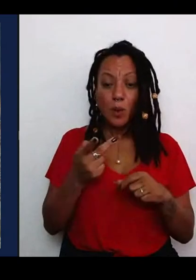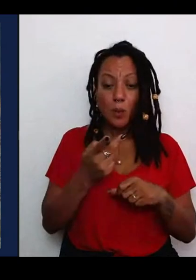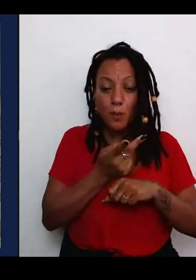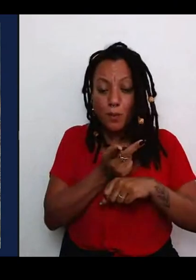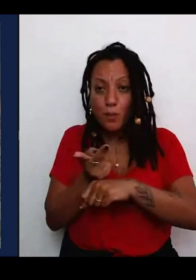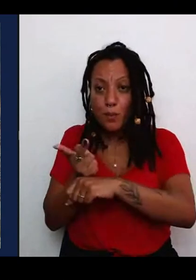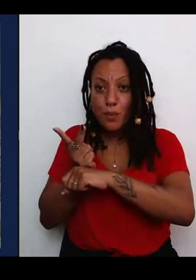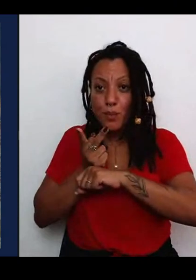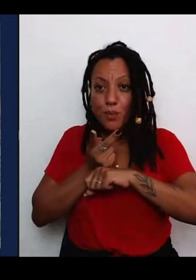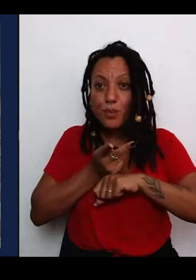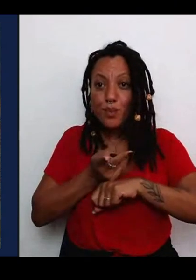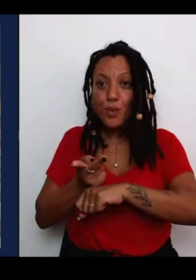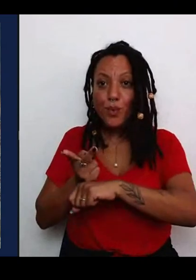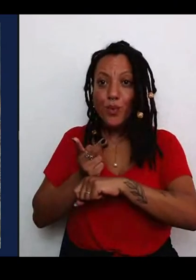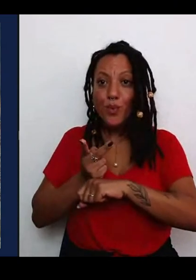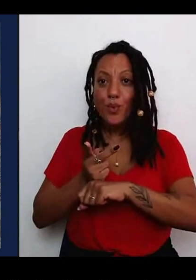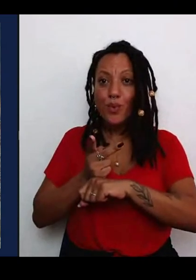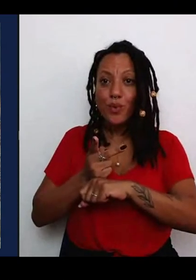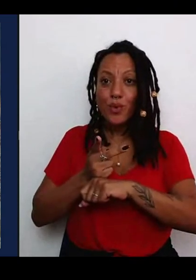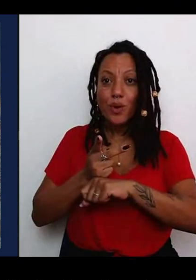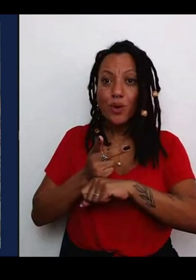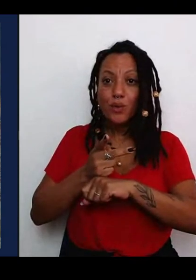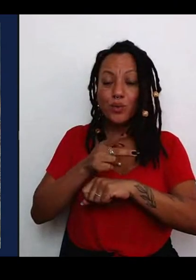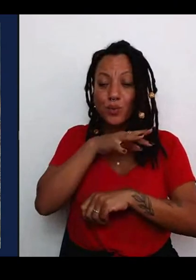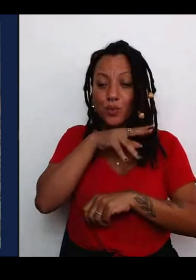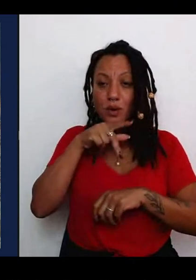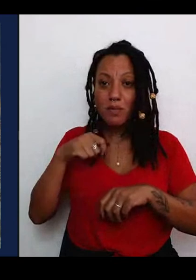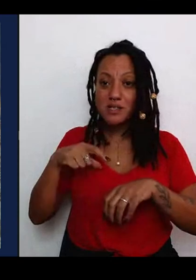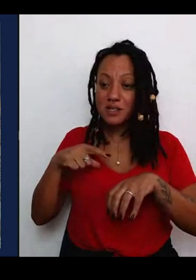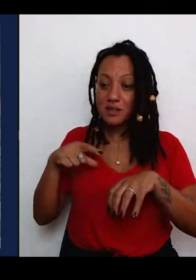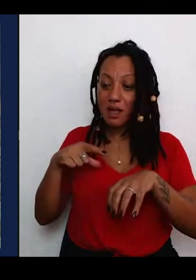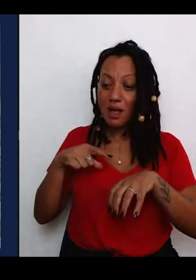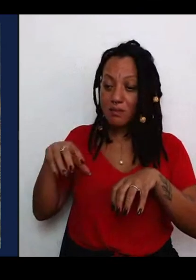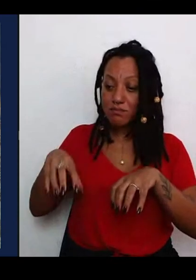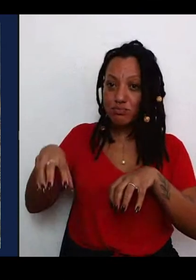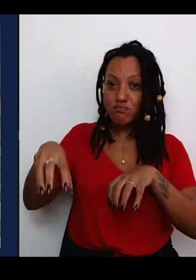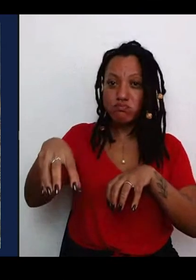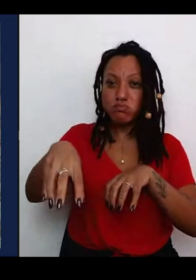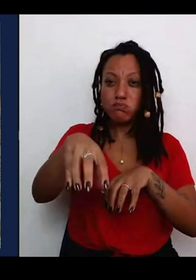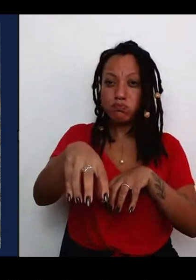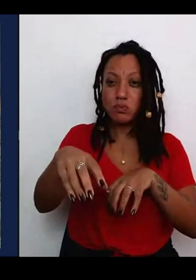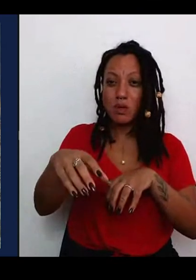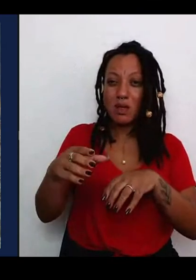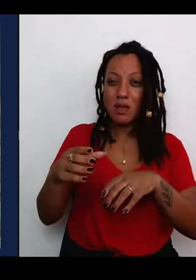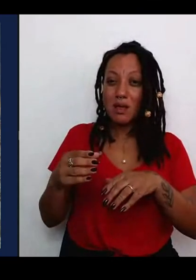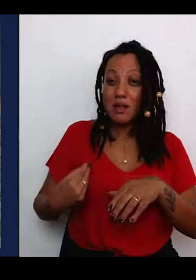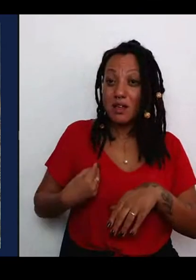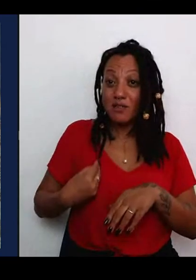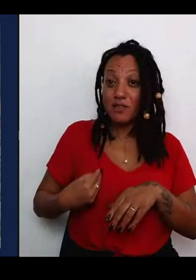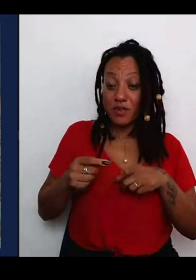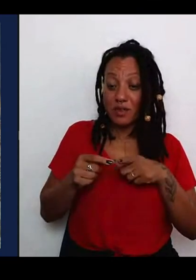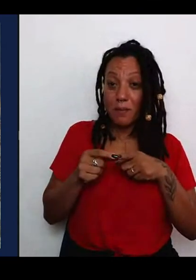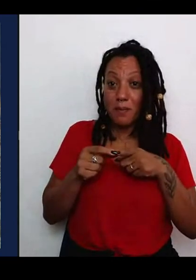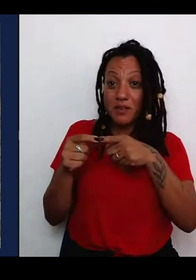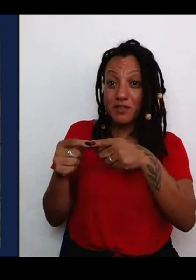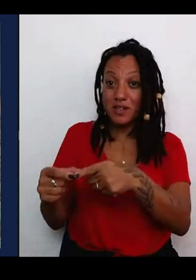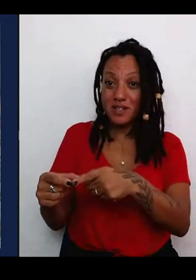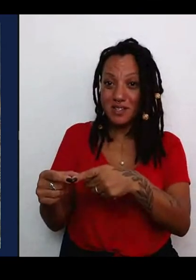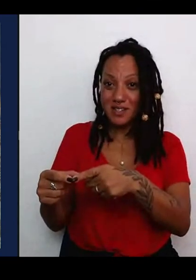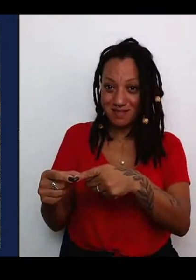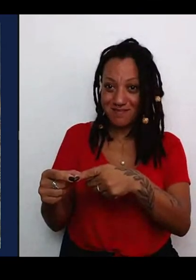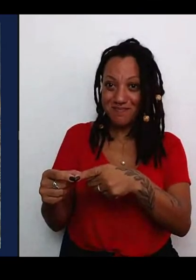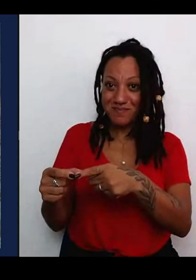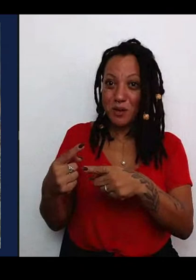thresholds of the city animals who are looking for food and land that was taken away from them that search for the pathways of